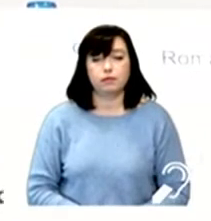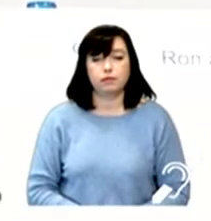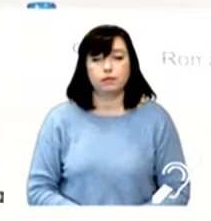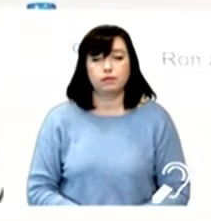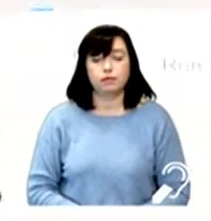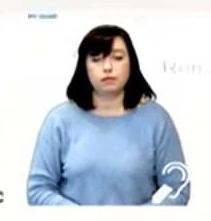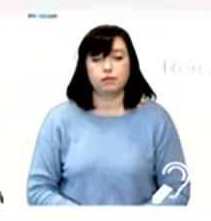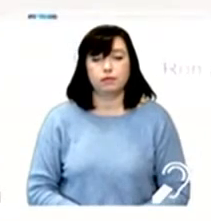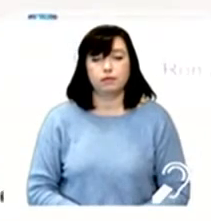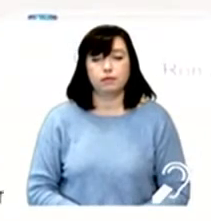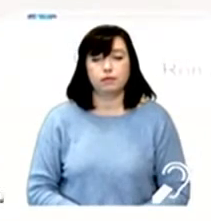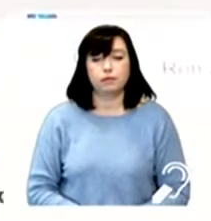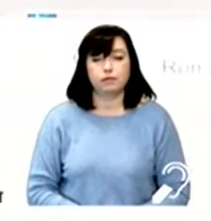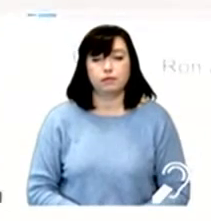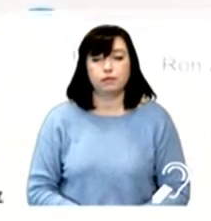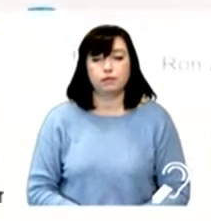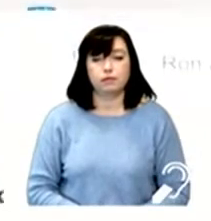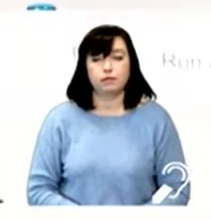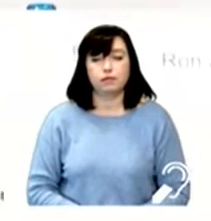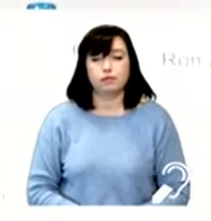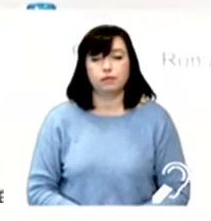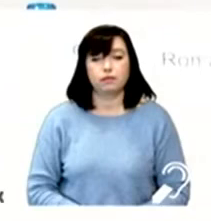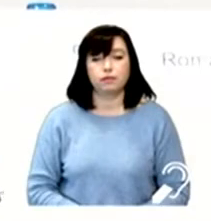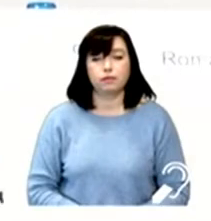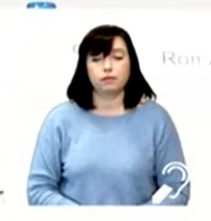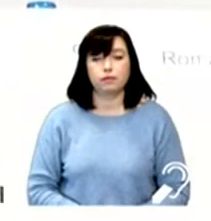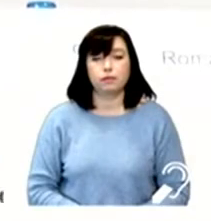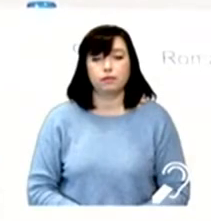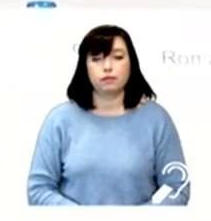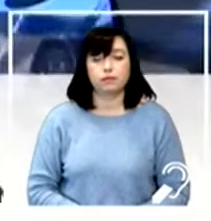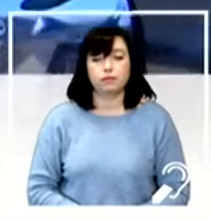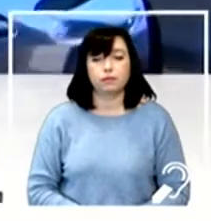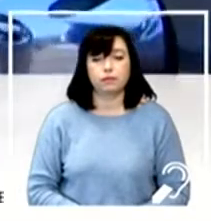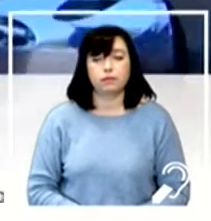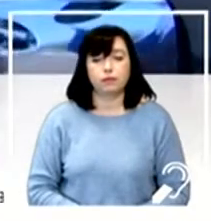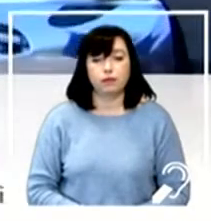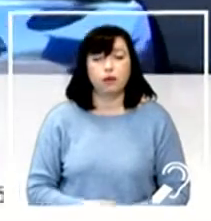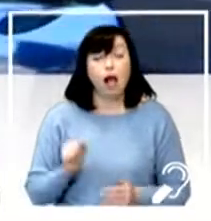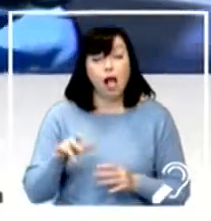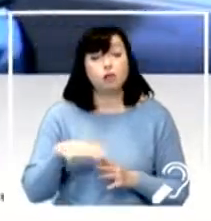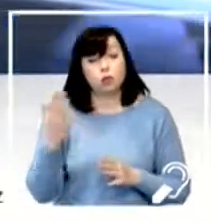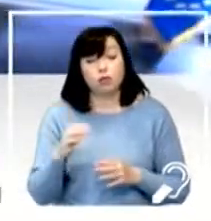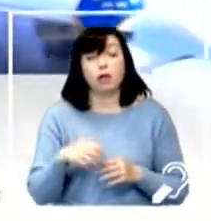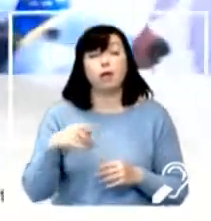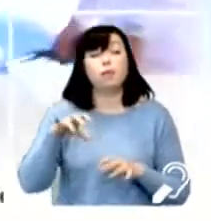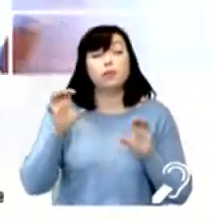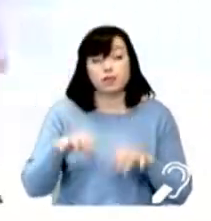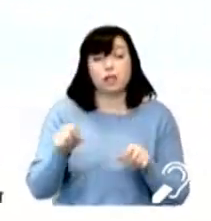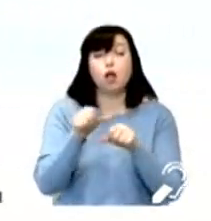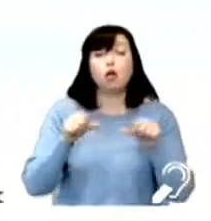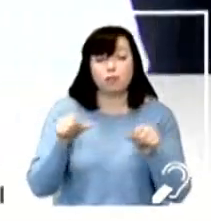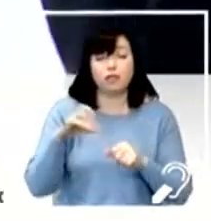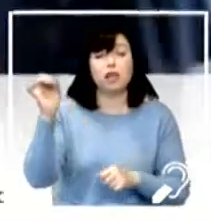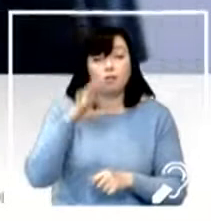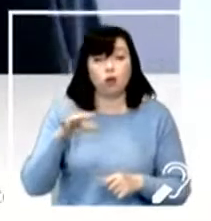of green schools and sustainable educational infrastructure. Pe de altă parte, președintele Comisiei Europene, Ursula